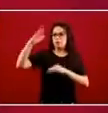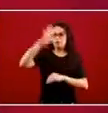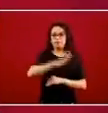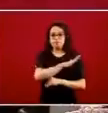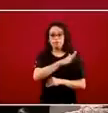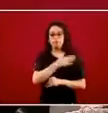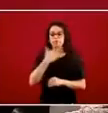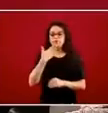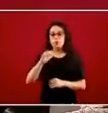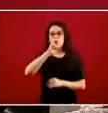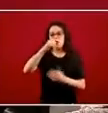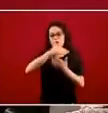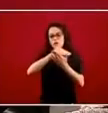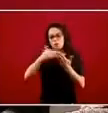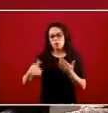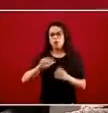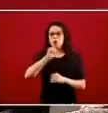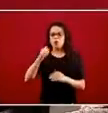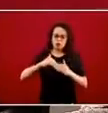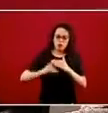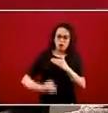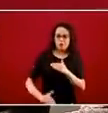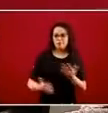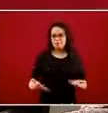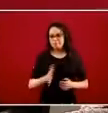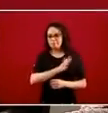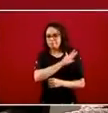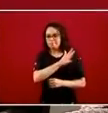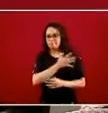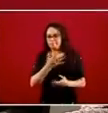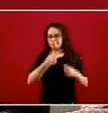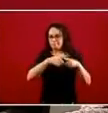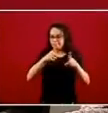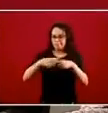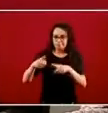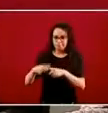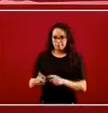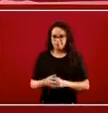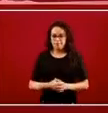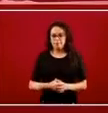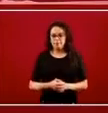any other country we will find high quality products, low quality products.